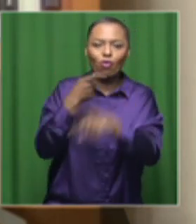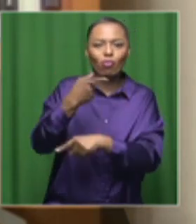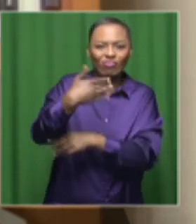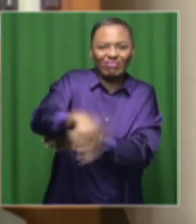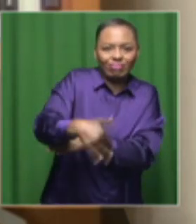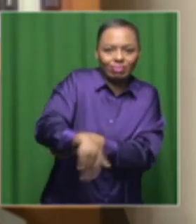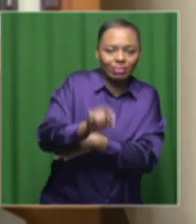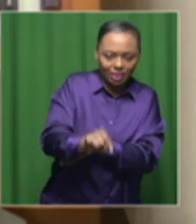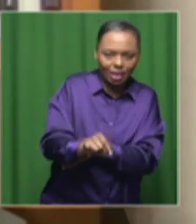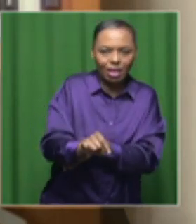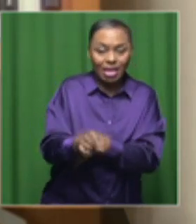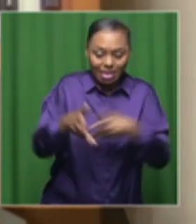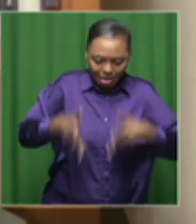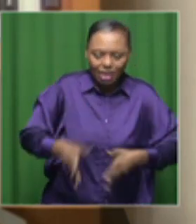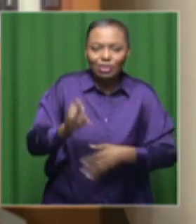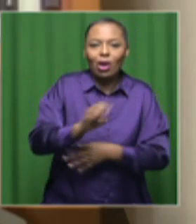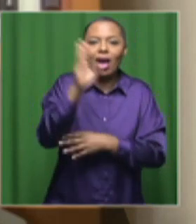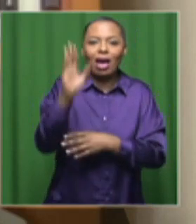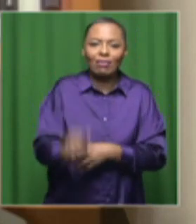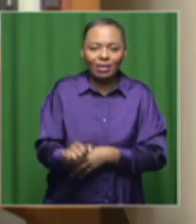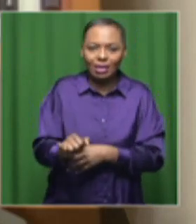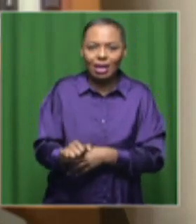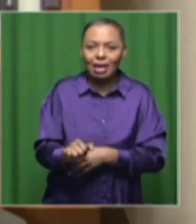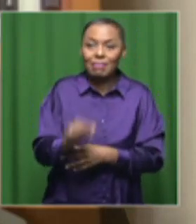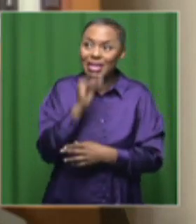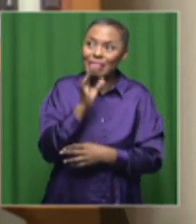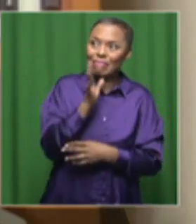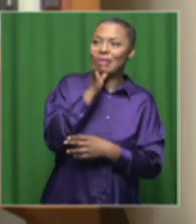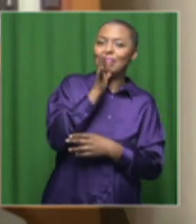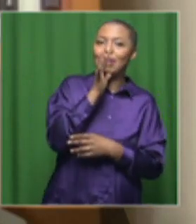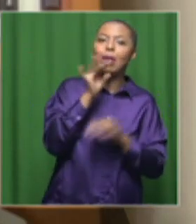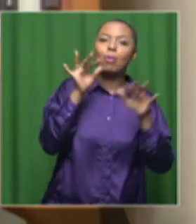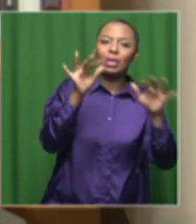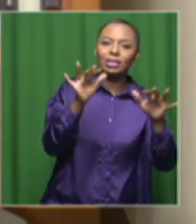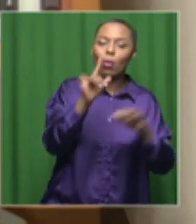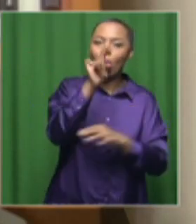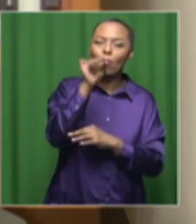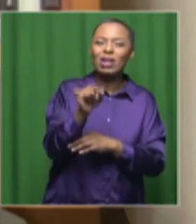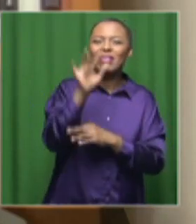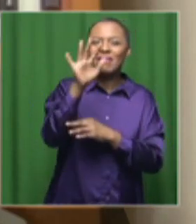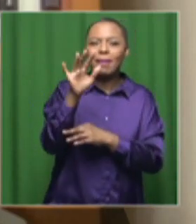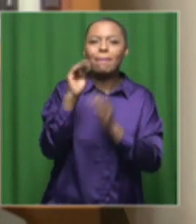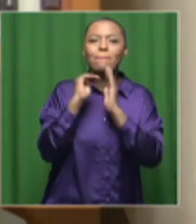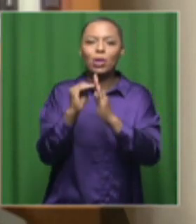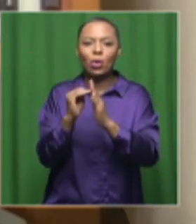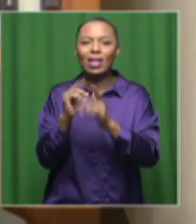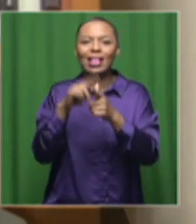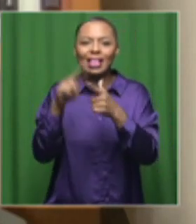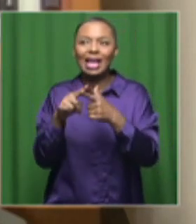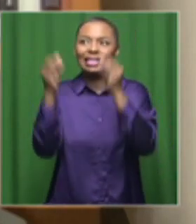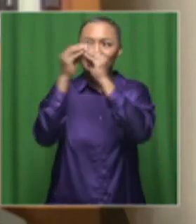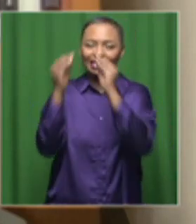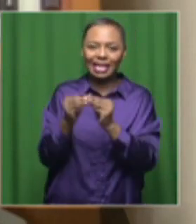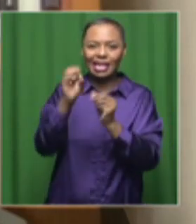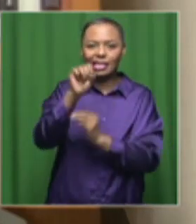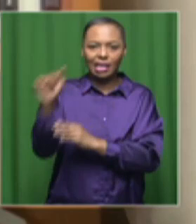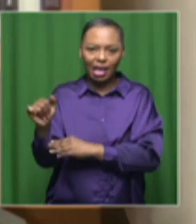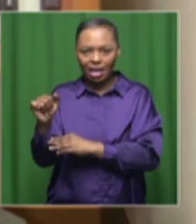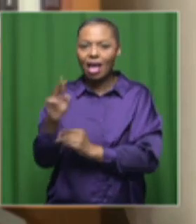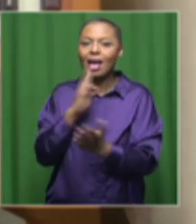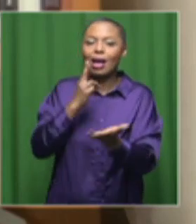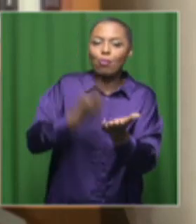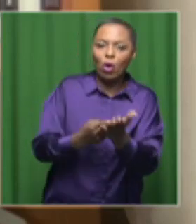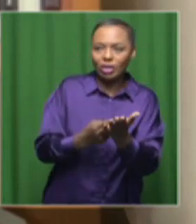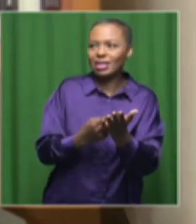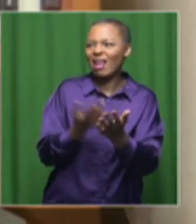3.9% of the population. But that number is 1.5 million lower than Stats SA's own estimate that was released in August